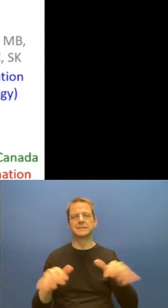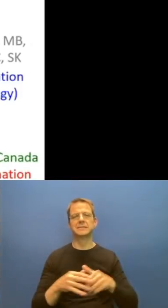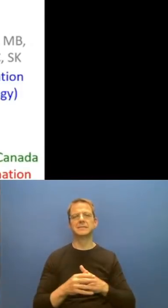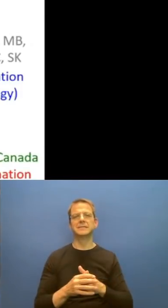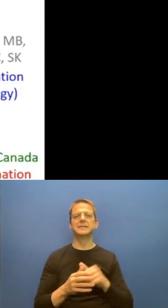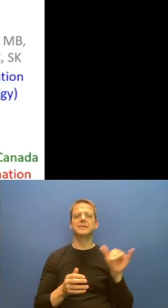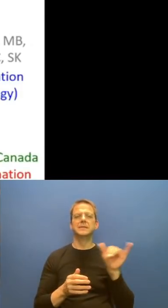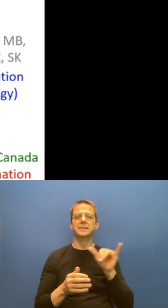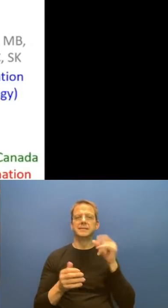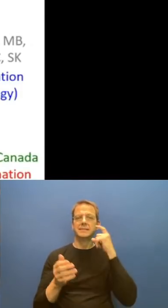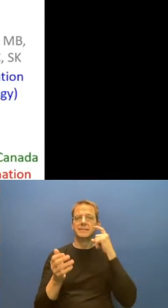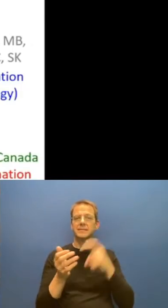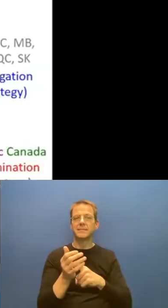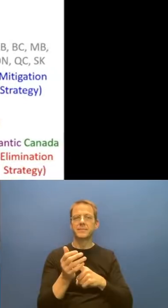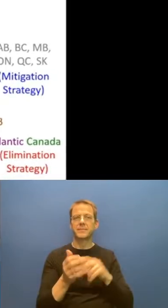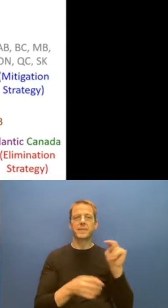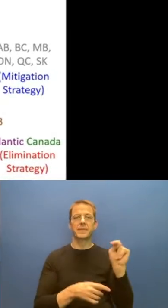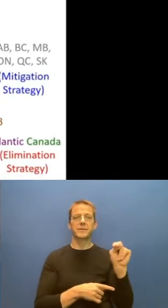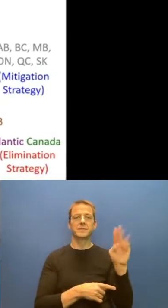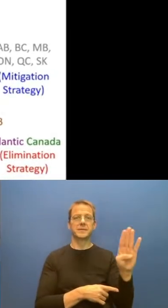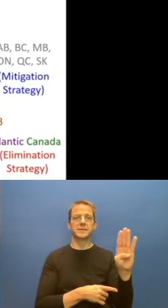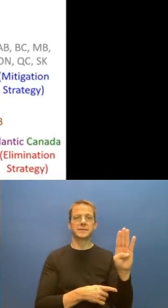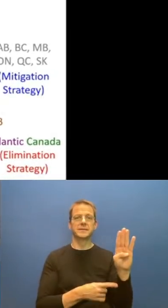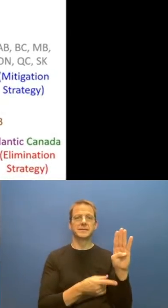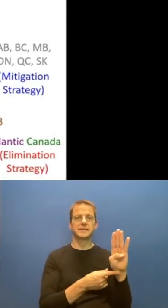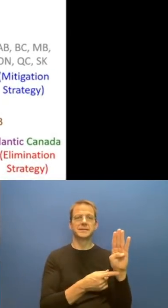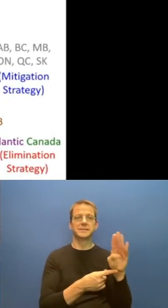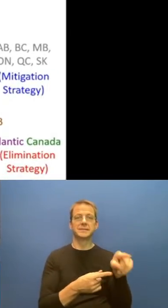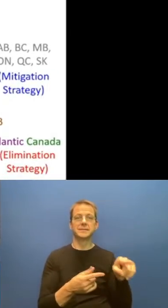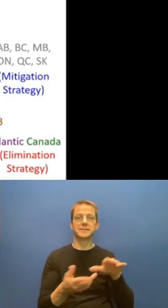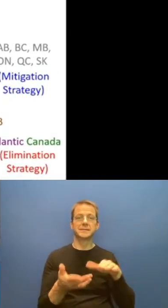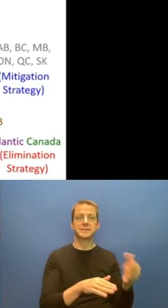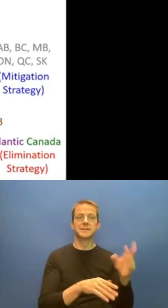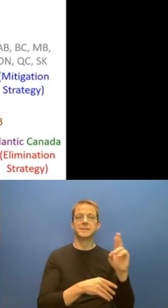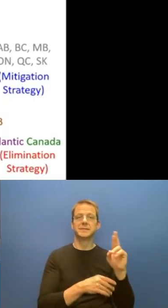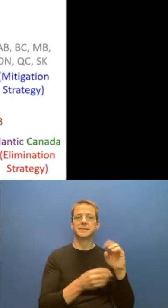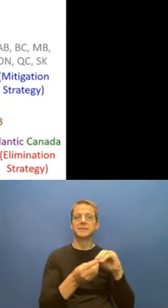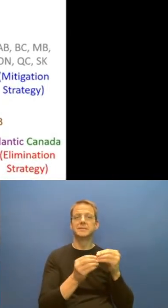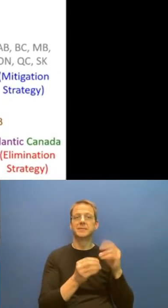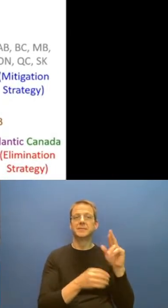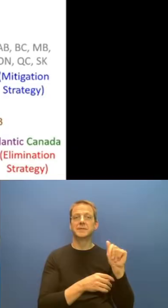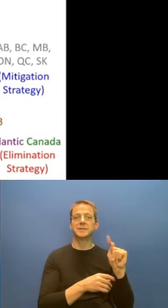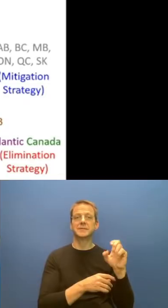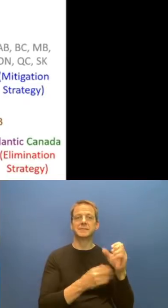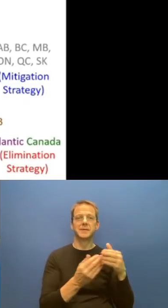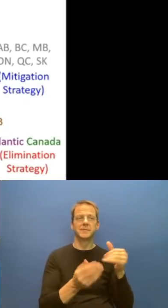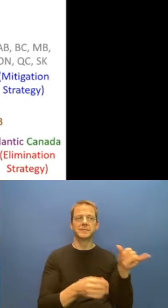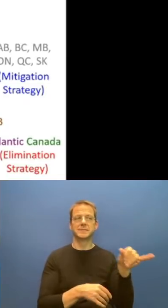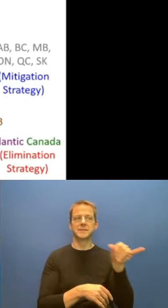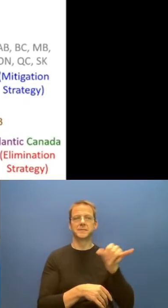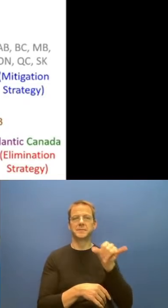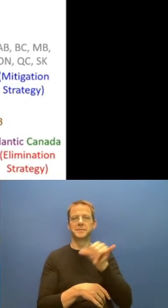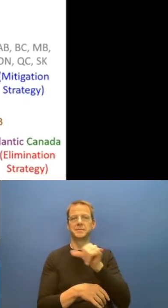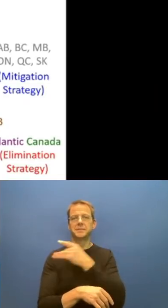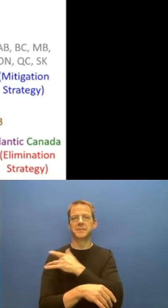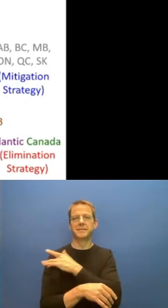as in other provinces, like in the non-elimination provinces. Next slide,